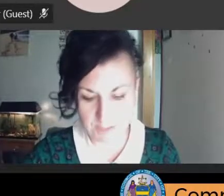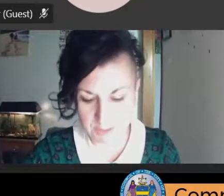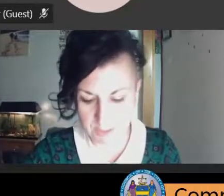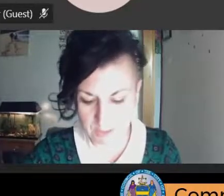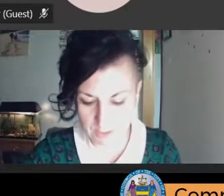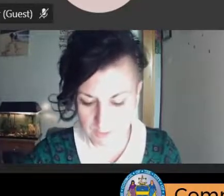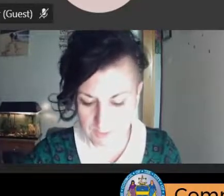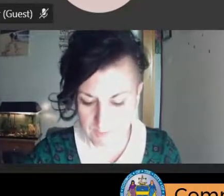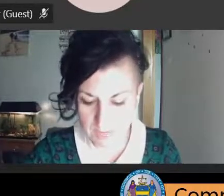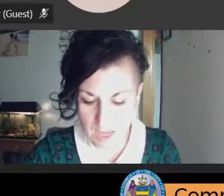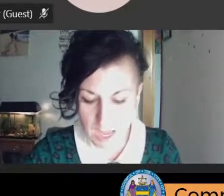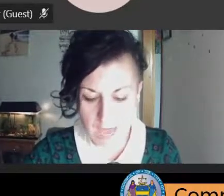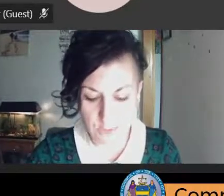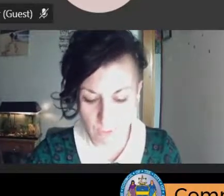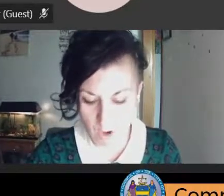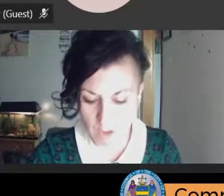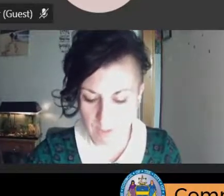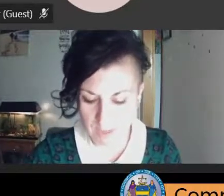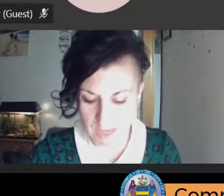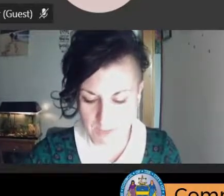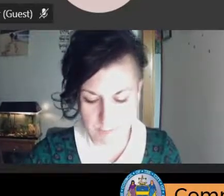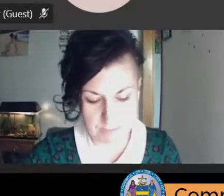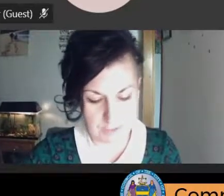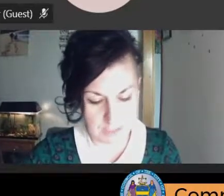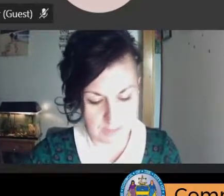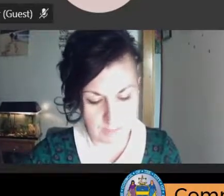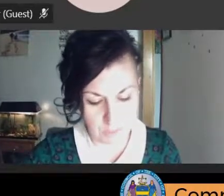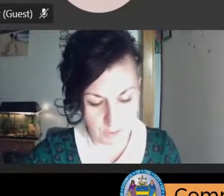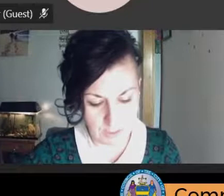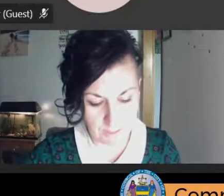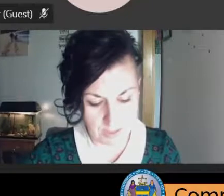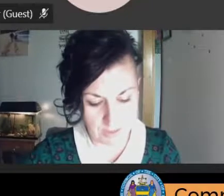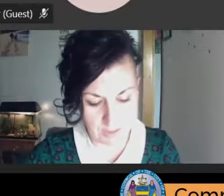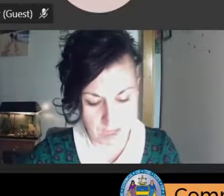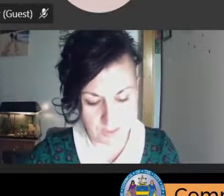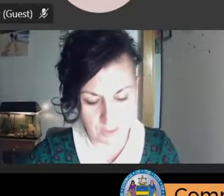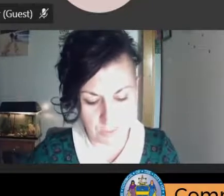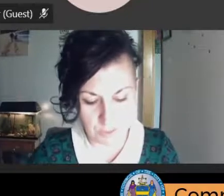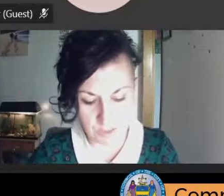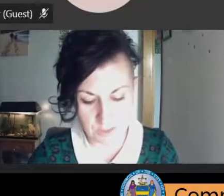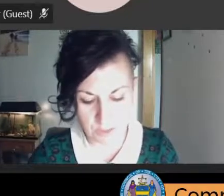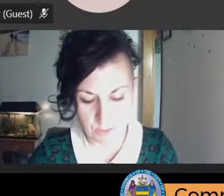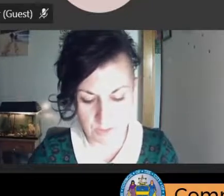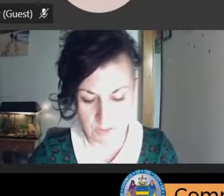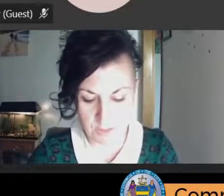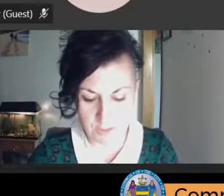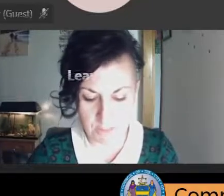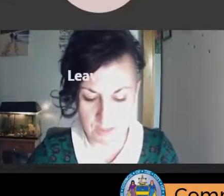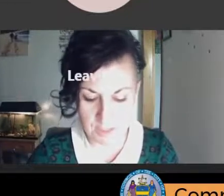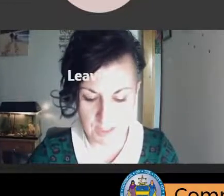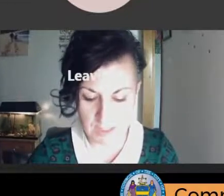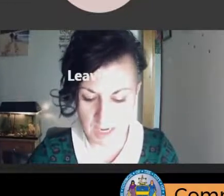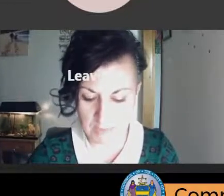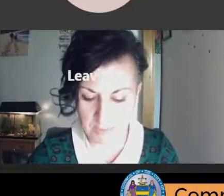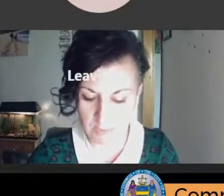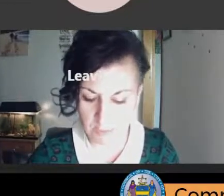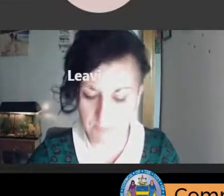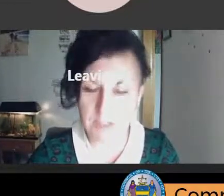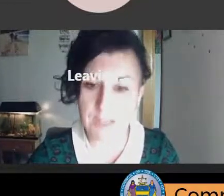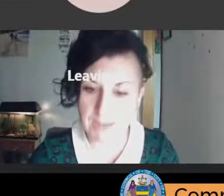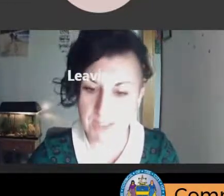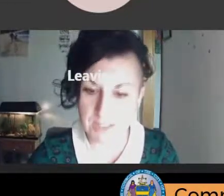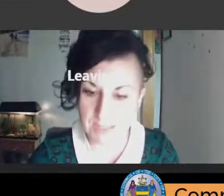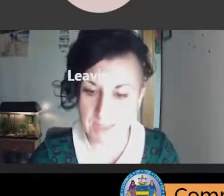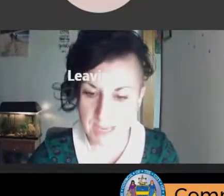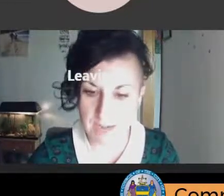their fears and concerns. And to all of our council members that have been working around the clock to support the constituents during these unprecedented times and for your